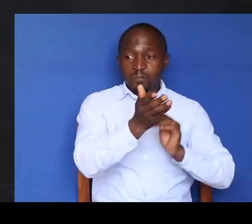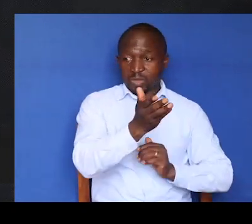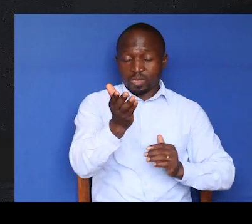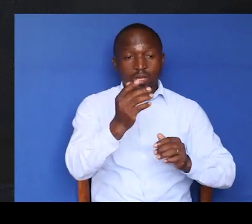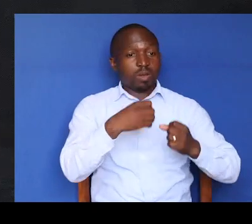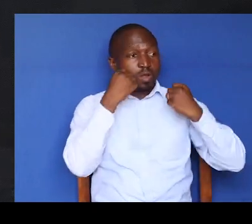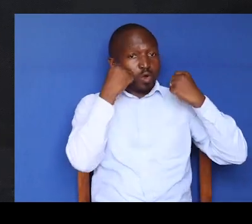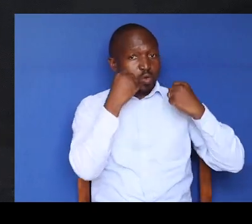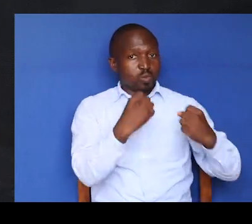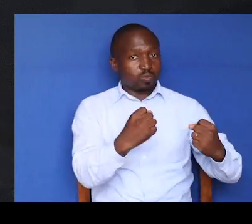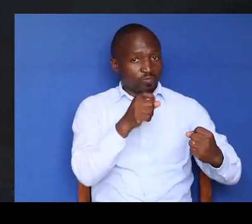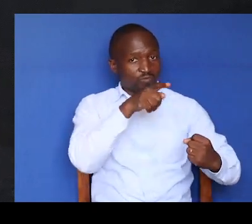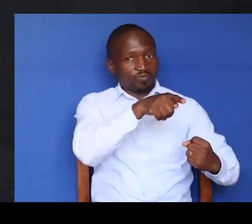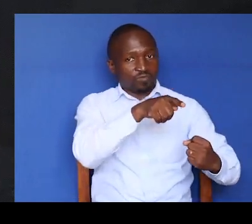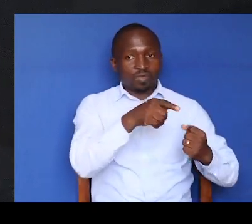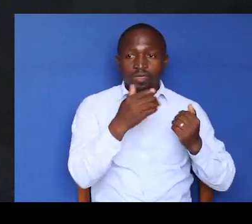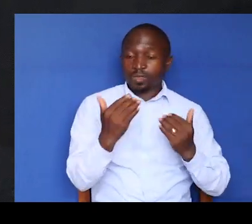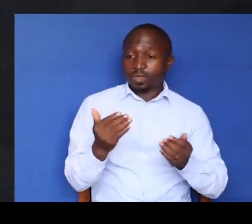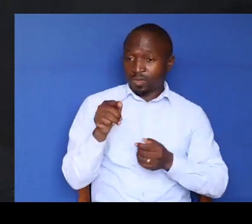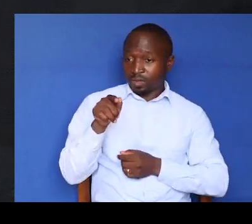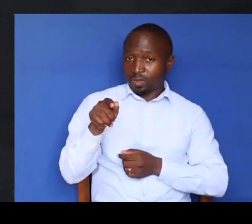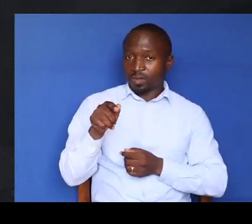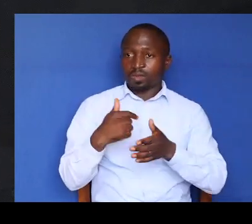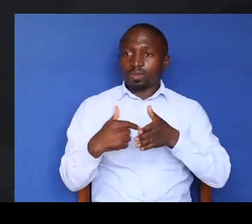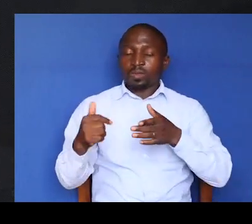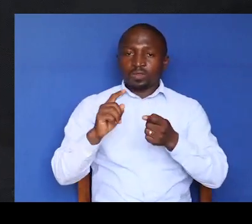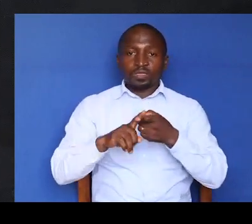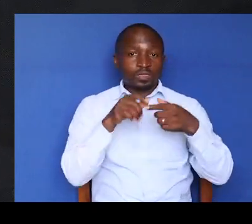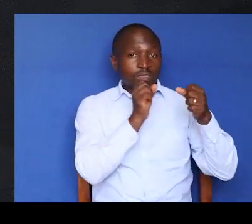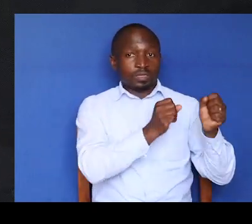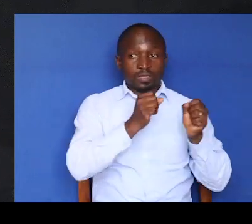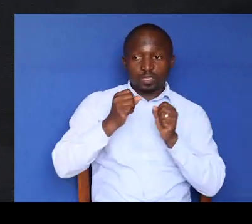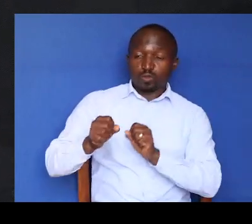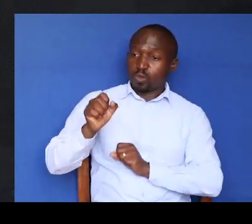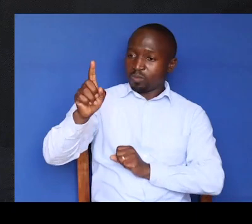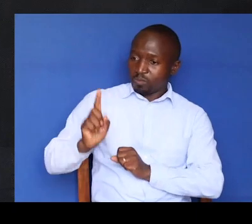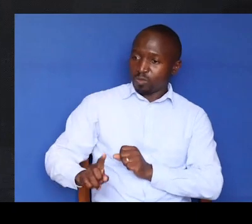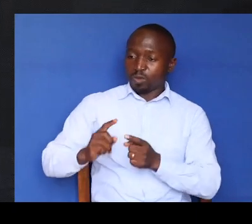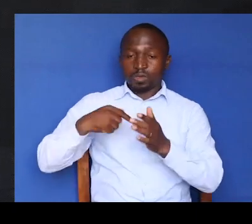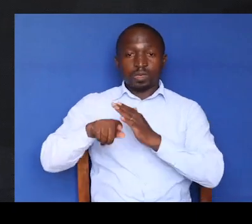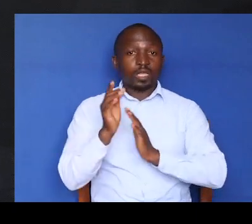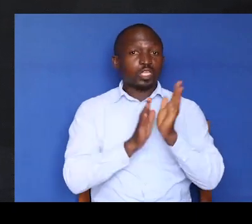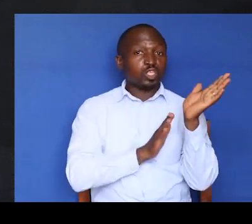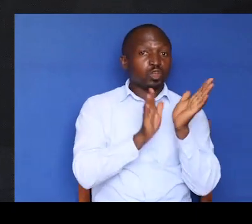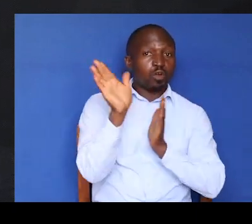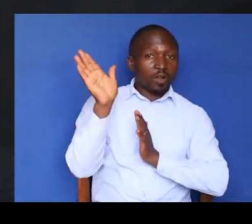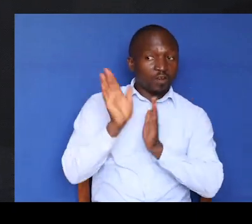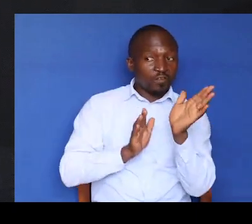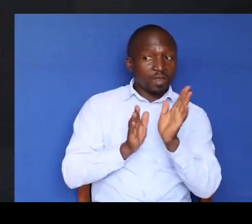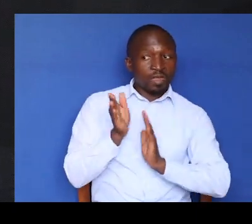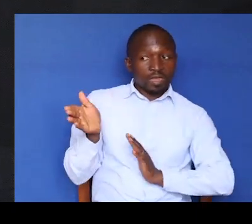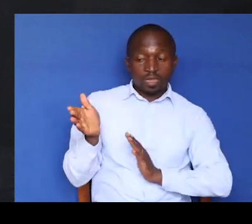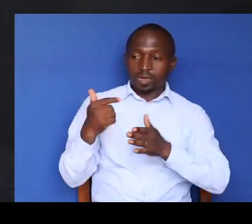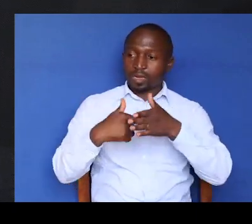another powerful river. Now this is considerable fluvial phenomena, of which in geographical context we call it as